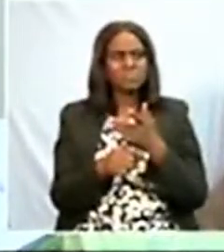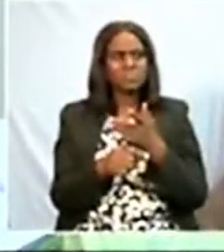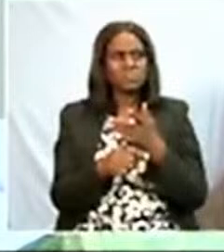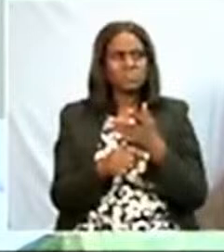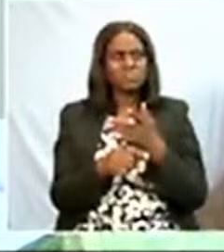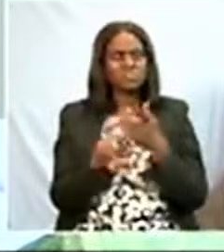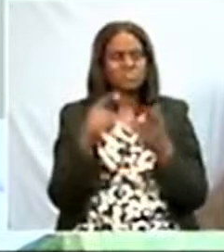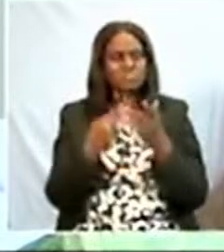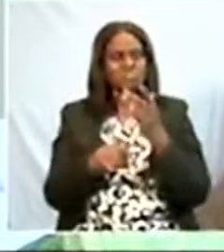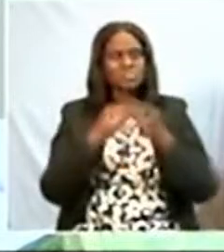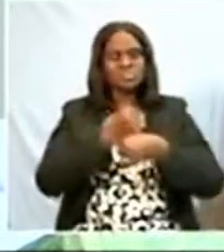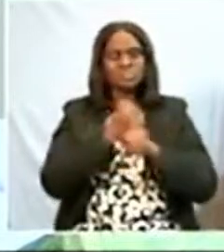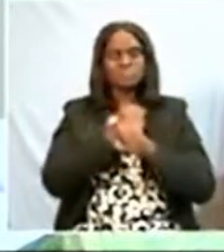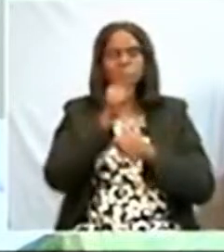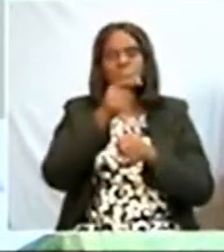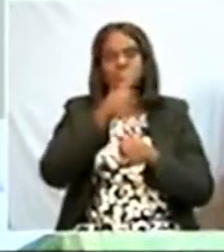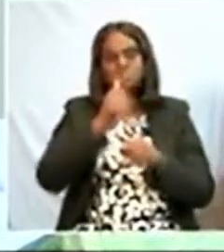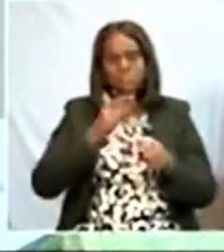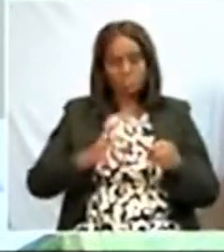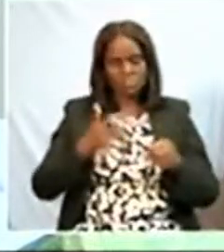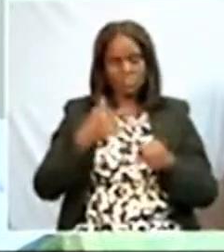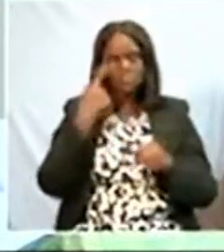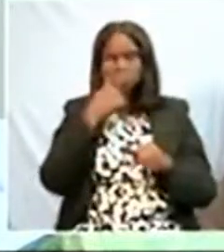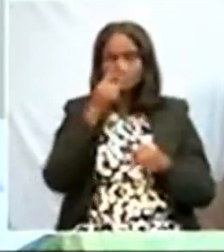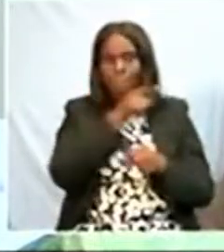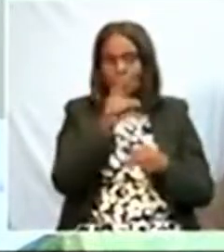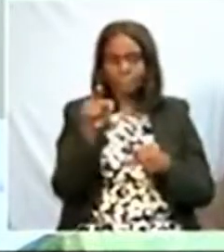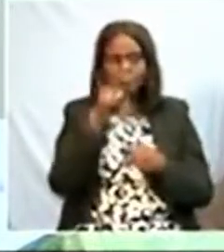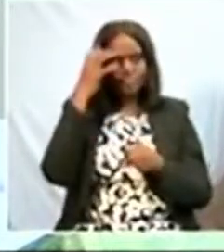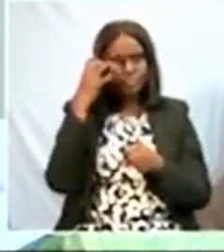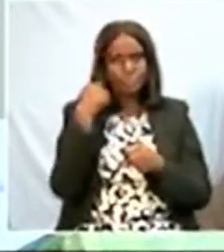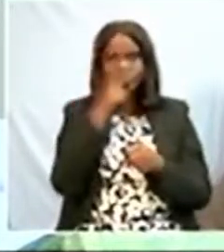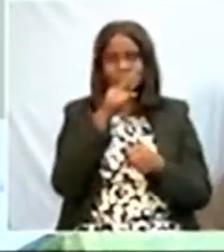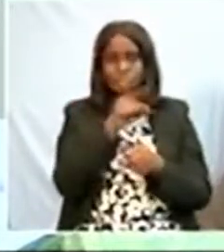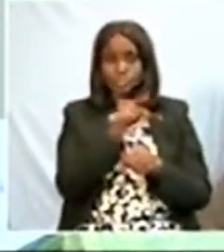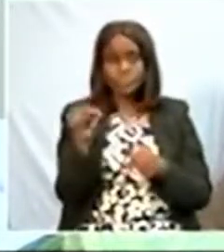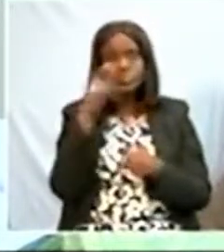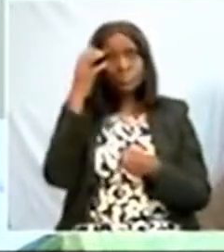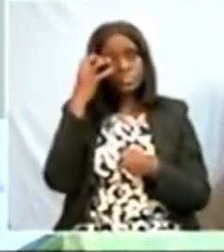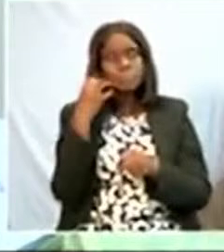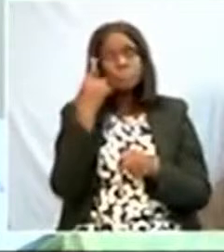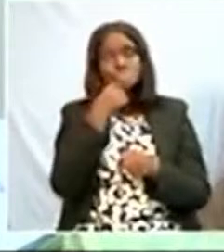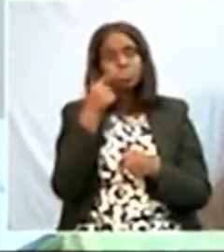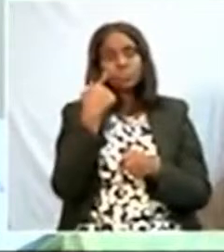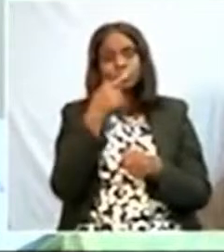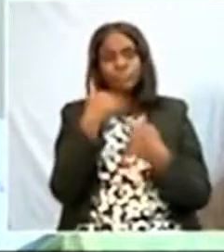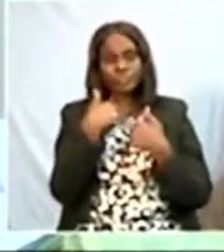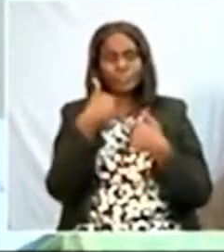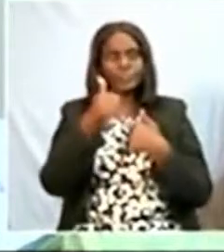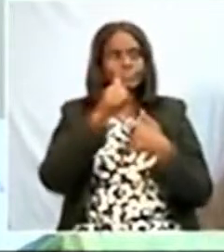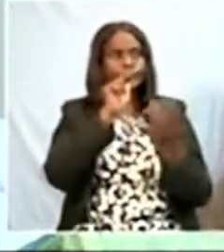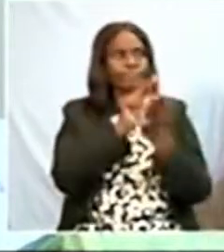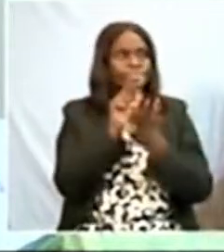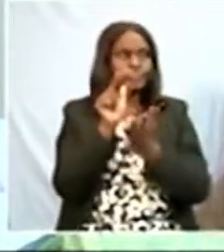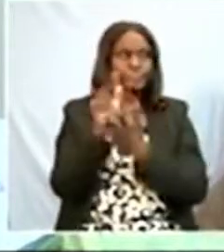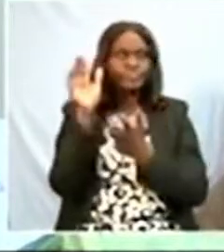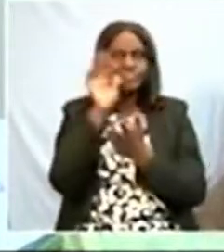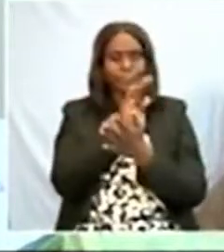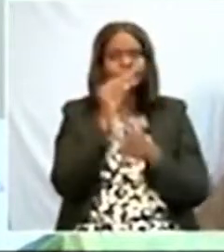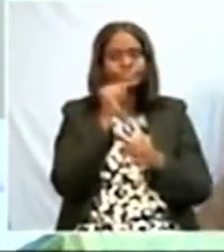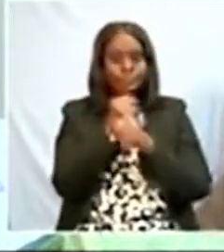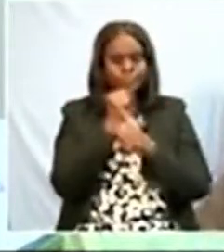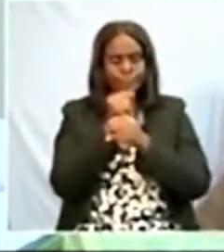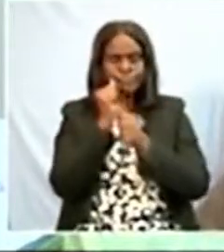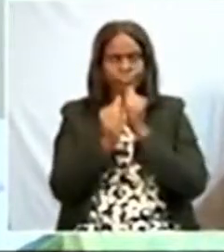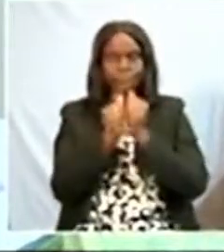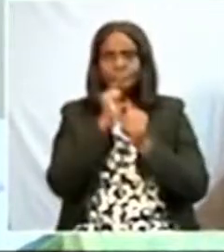What makes you feel that those officers, and who are these officers, who have been certifying works which